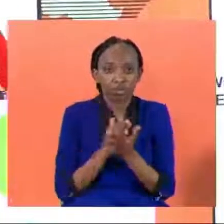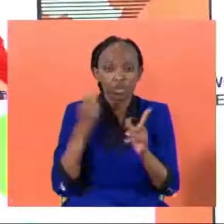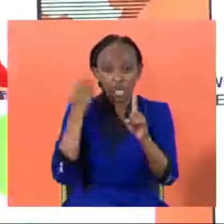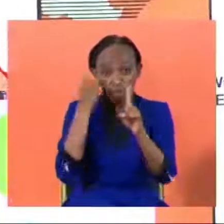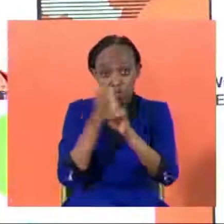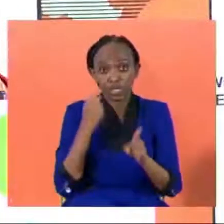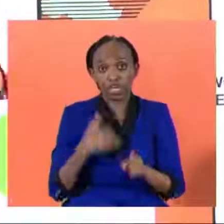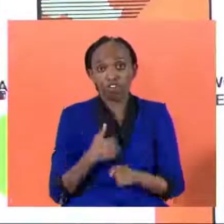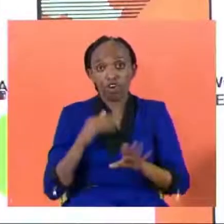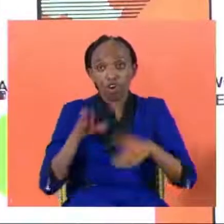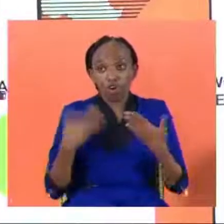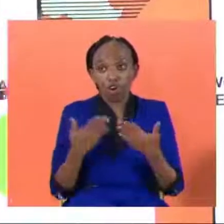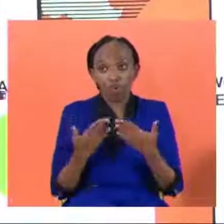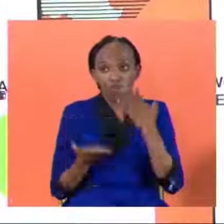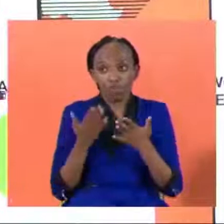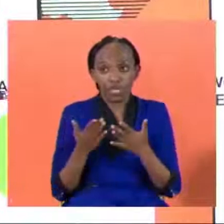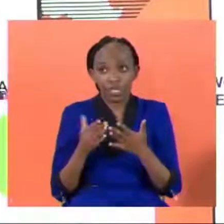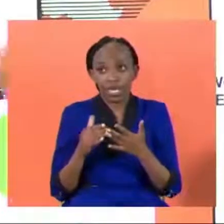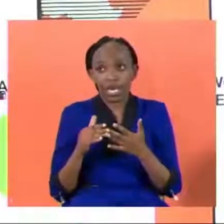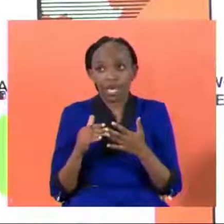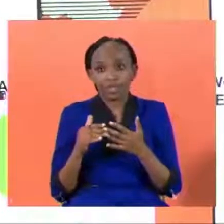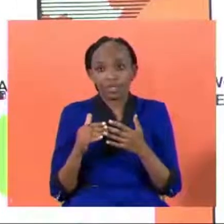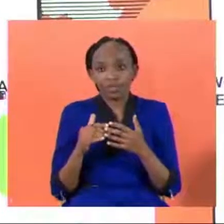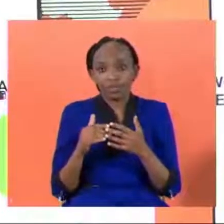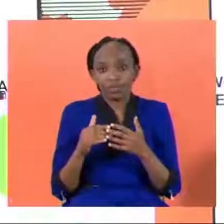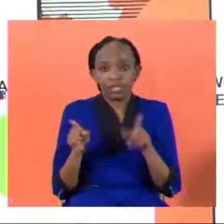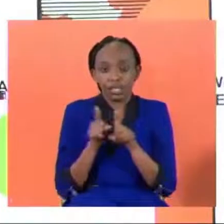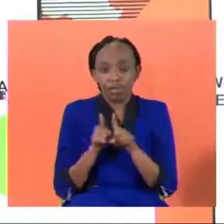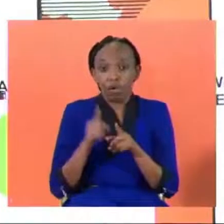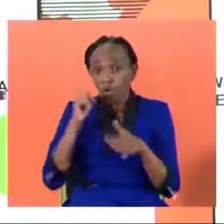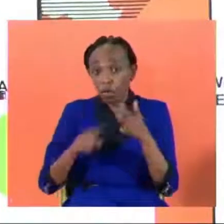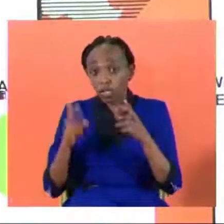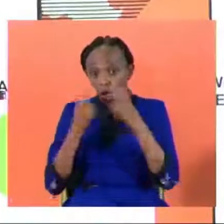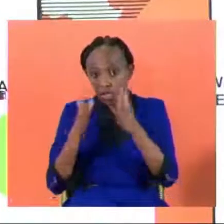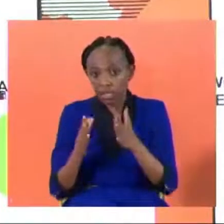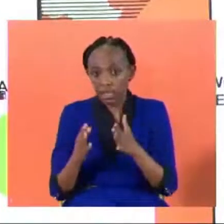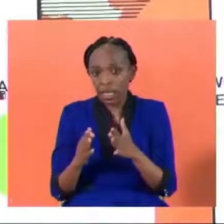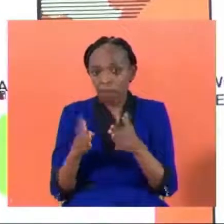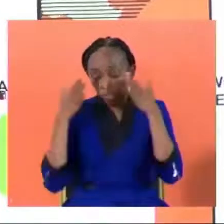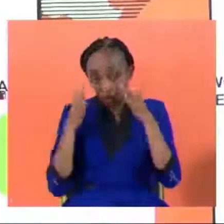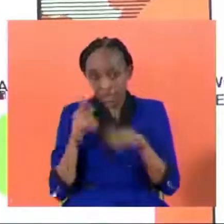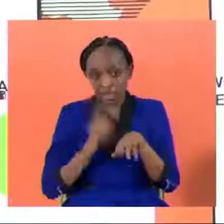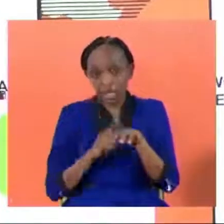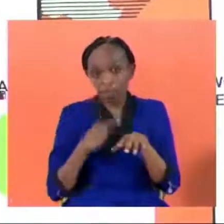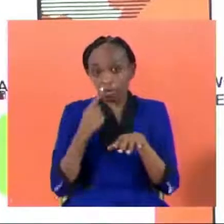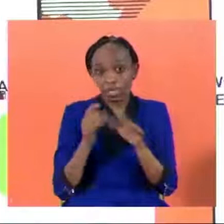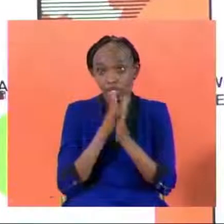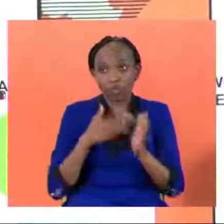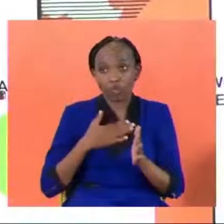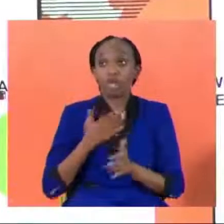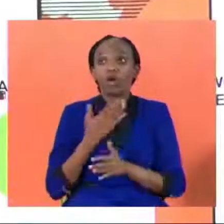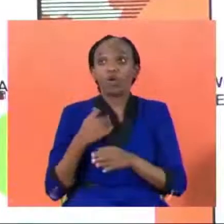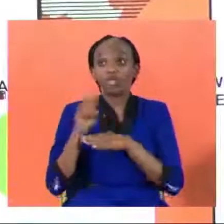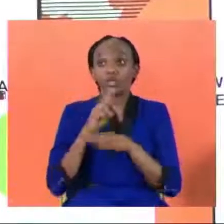impactful and if they are relevant to the audience and the type of audience that I'm looking at telling my stories to. So I like to use